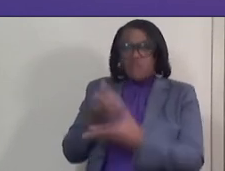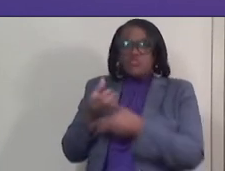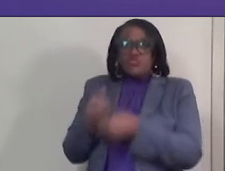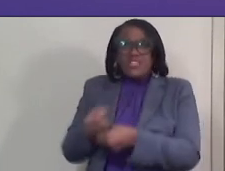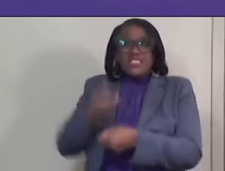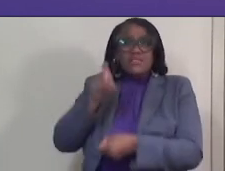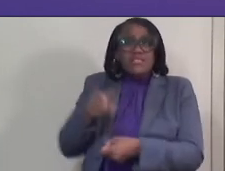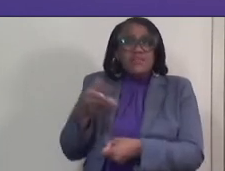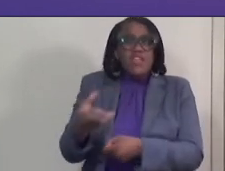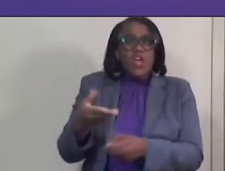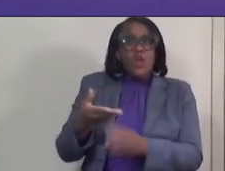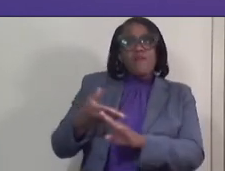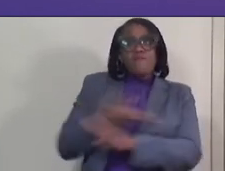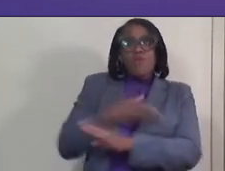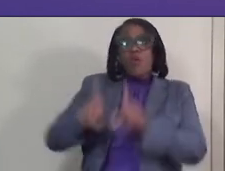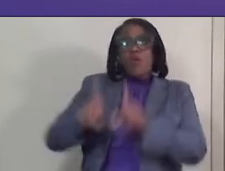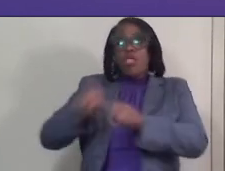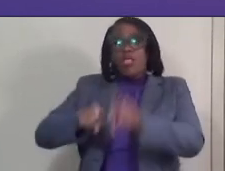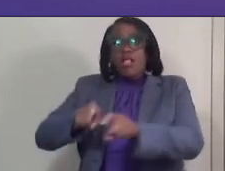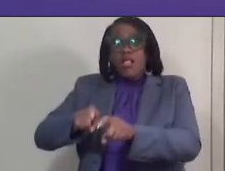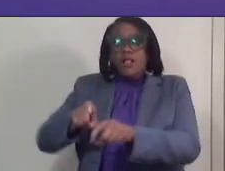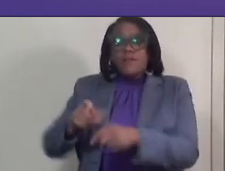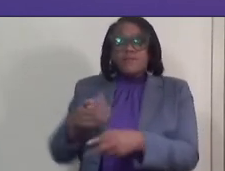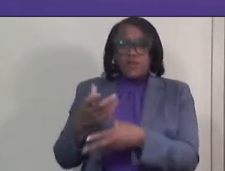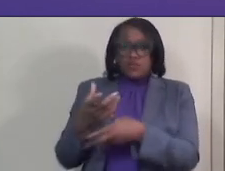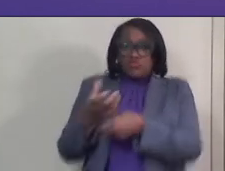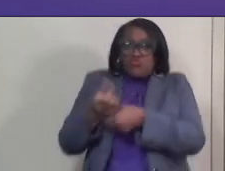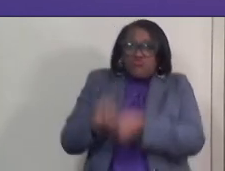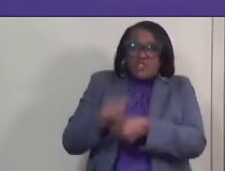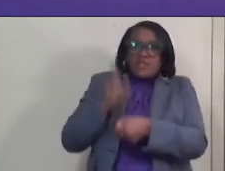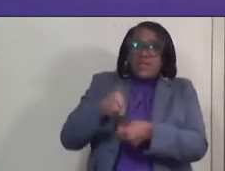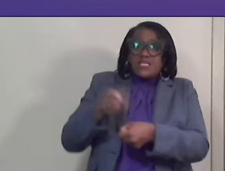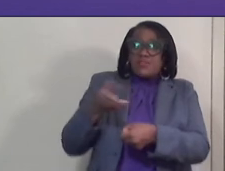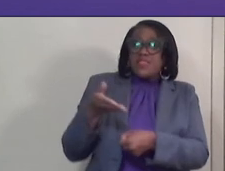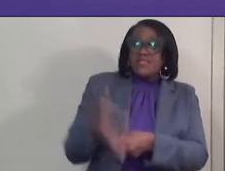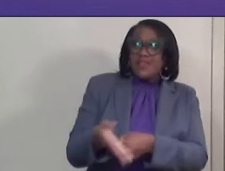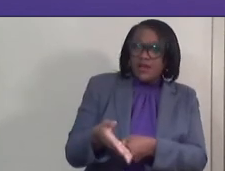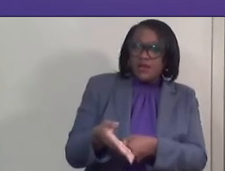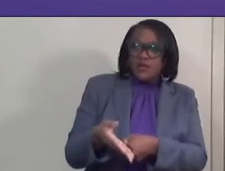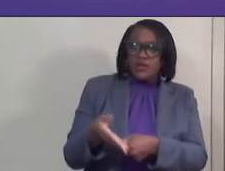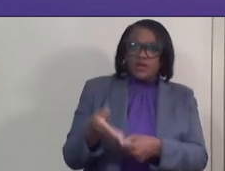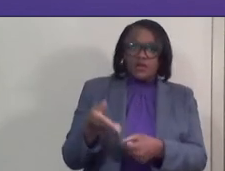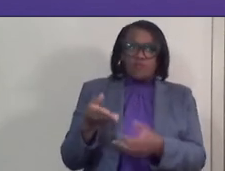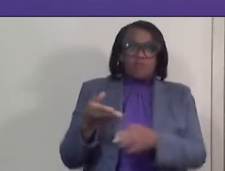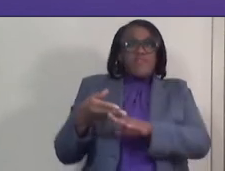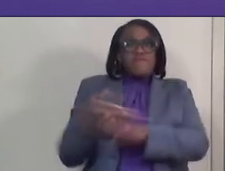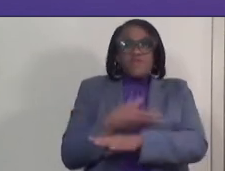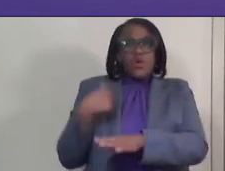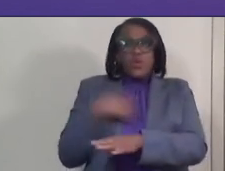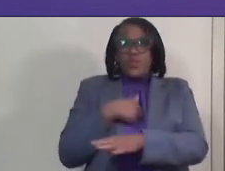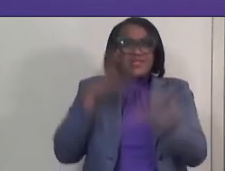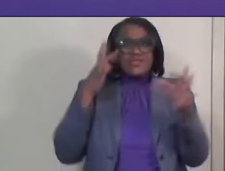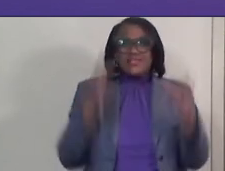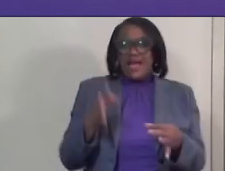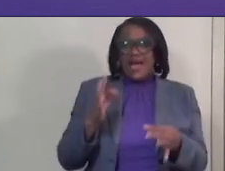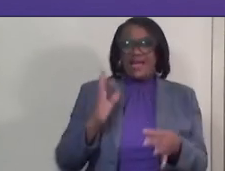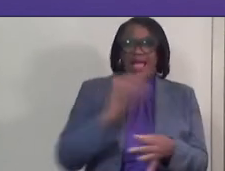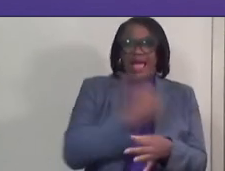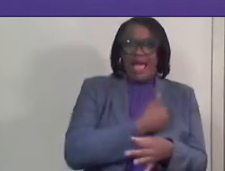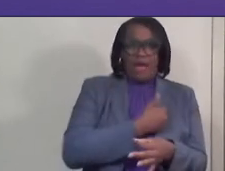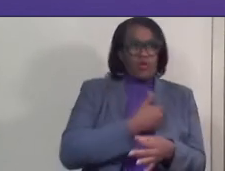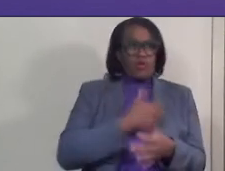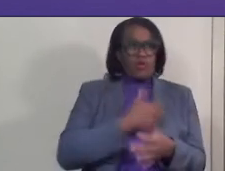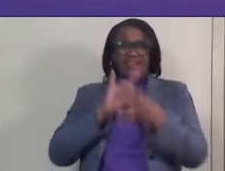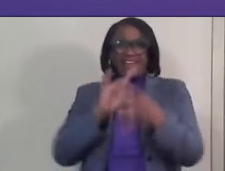be developed, and before an examination of our shared and common assets can be connected